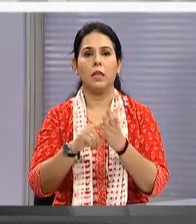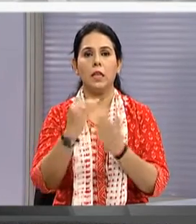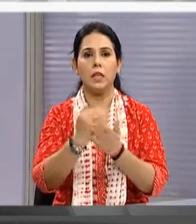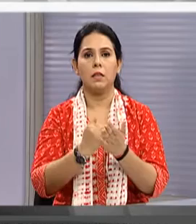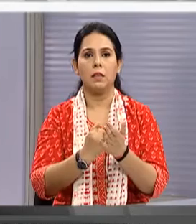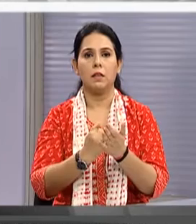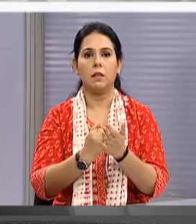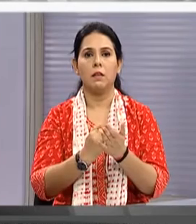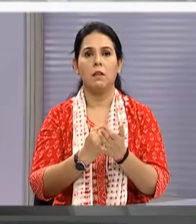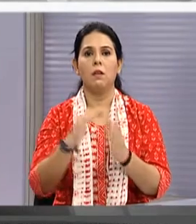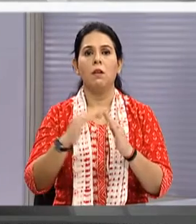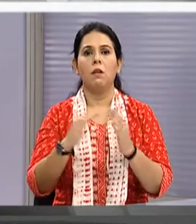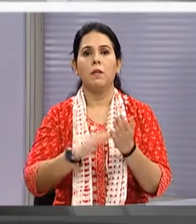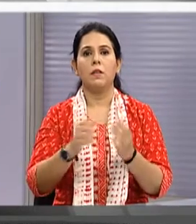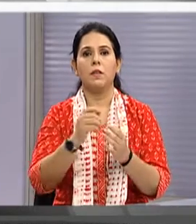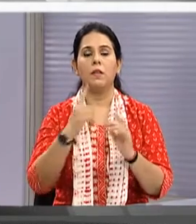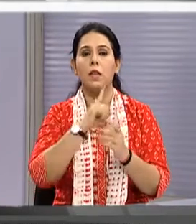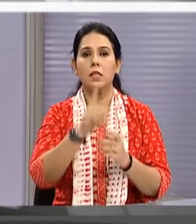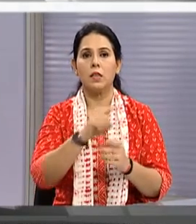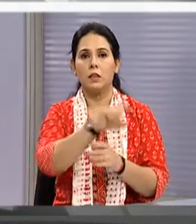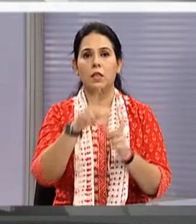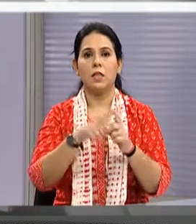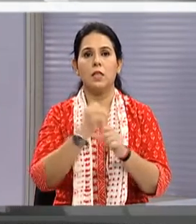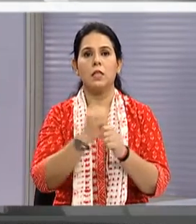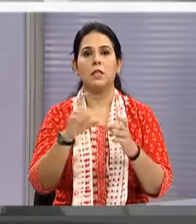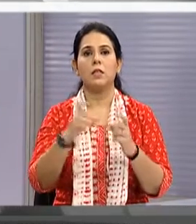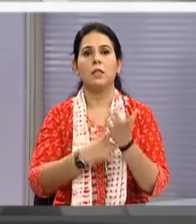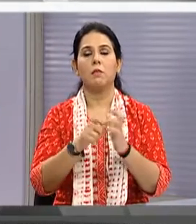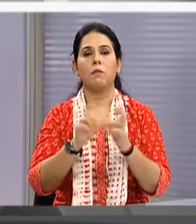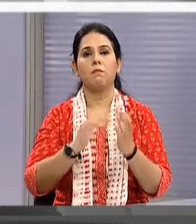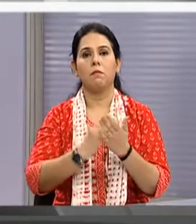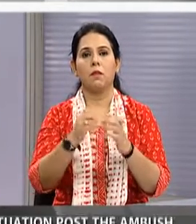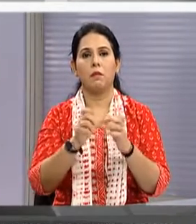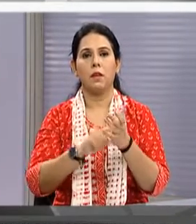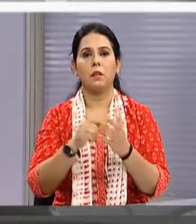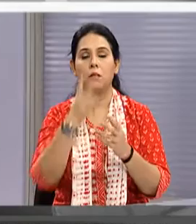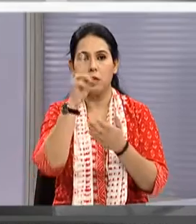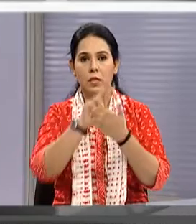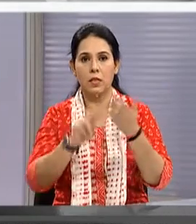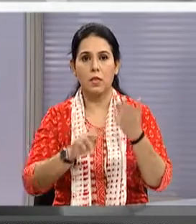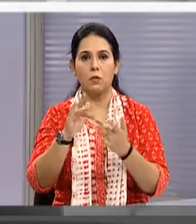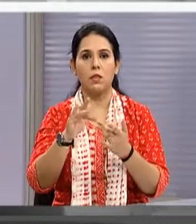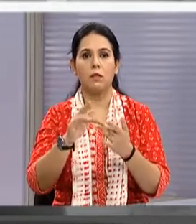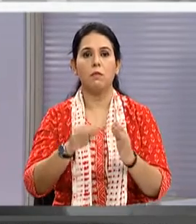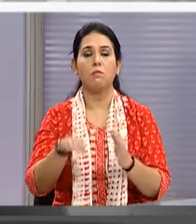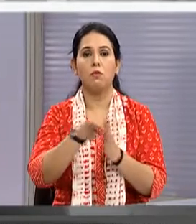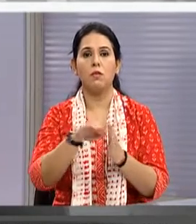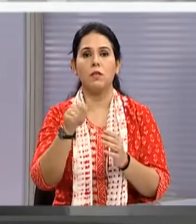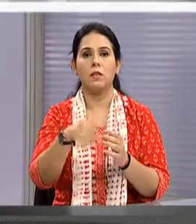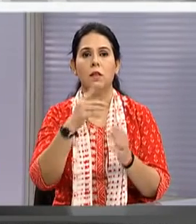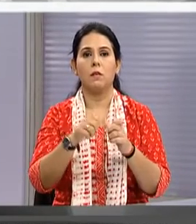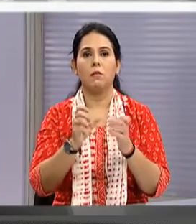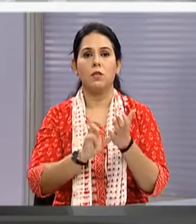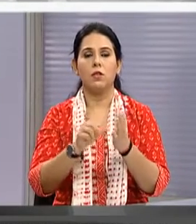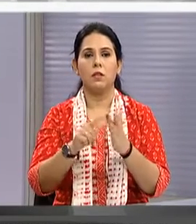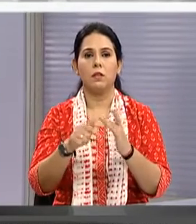Aurangabad region. The Home Minister has instructed the DG CRPF to rush to Aurangabad to assess the situation post